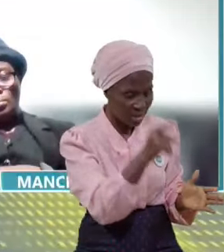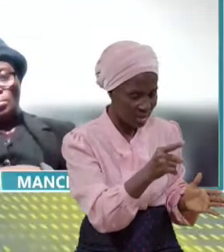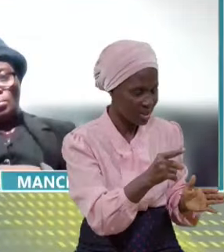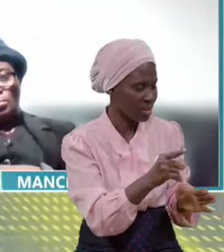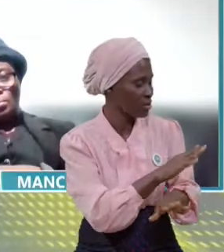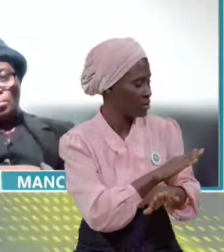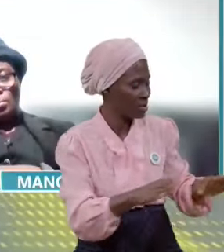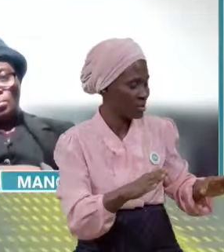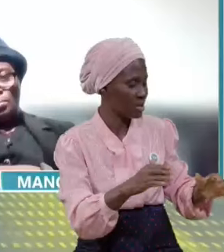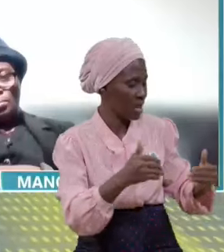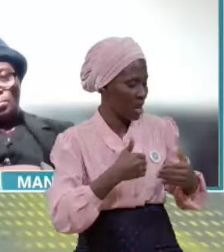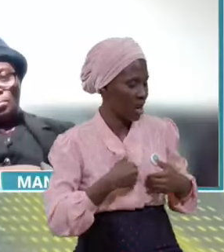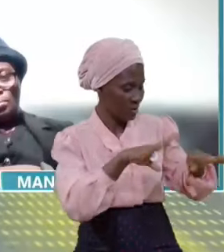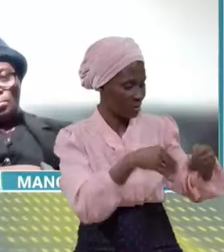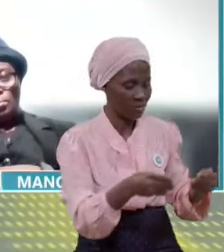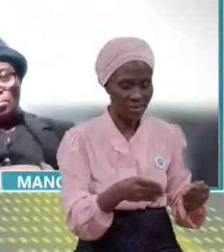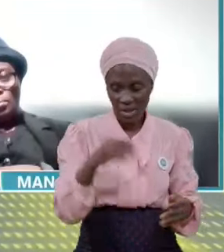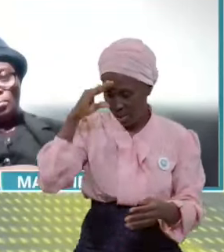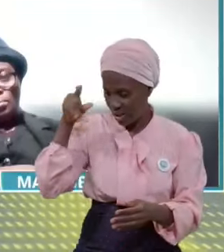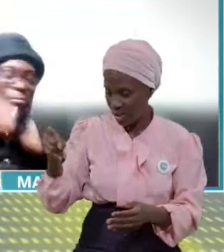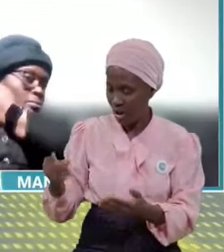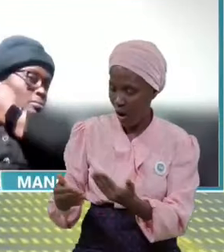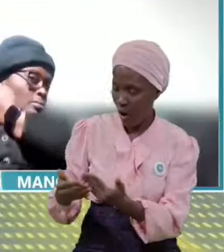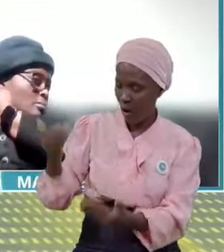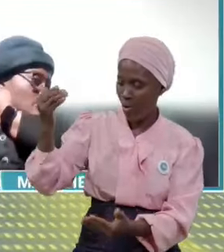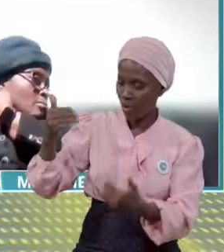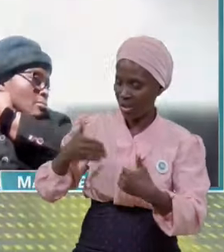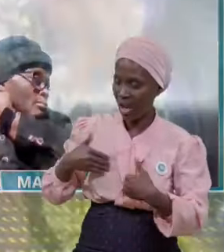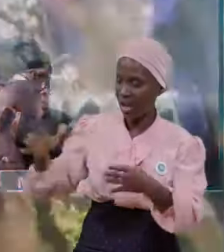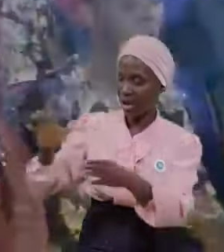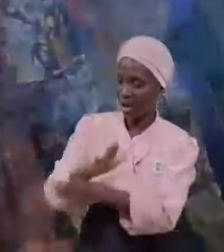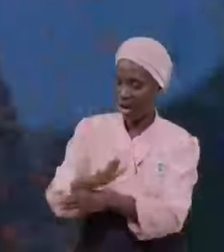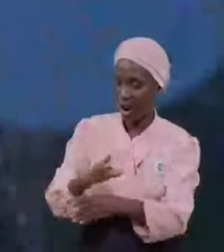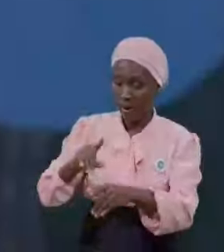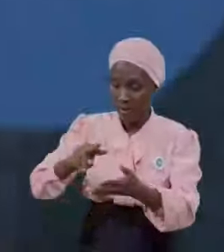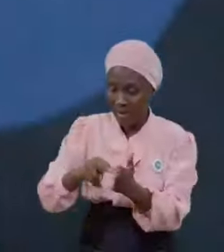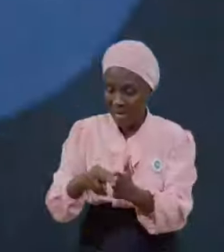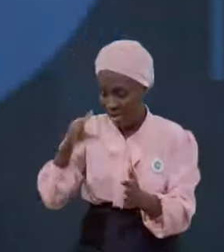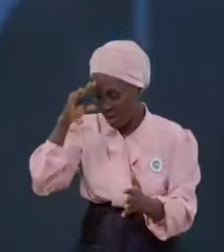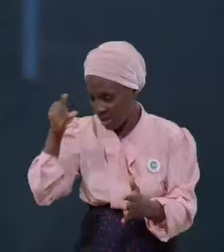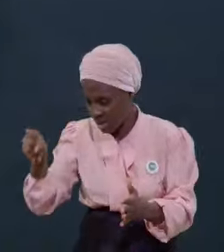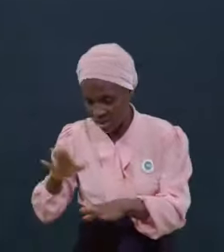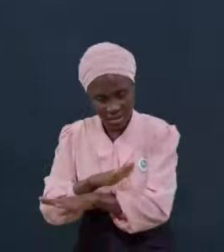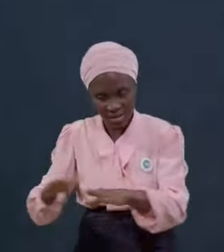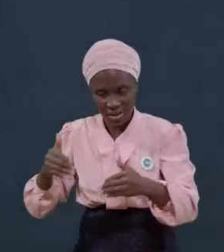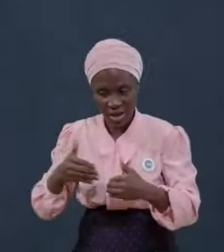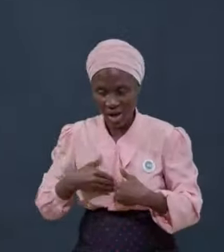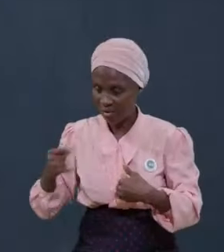He almost was upright. That means he wasn't upright. A person that